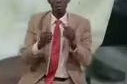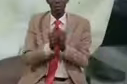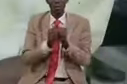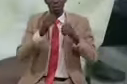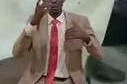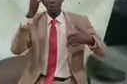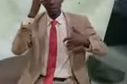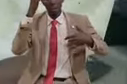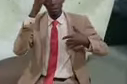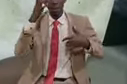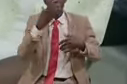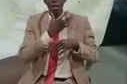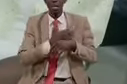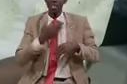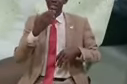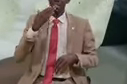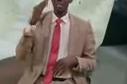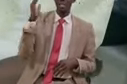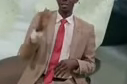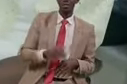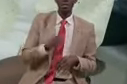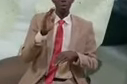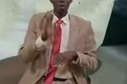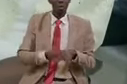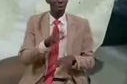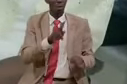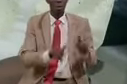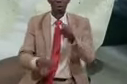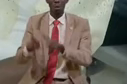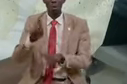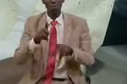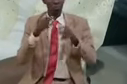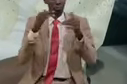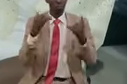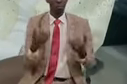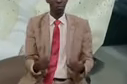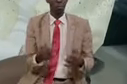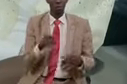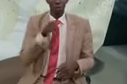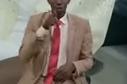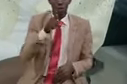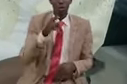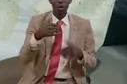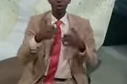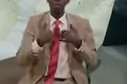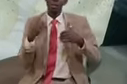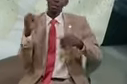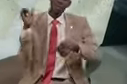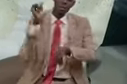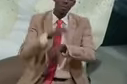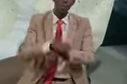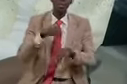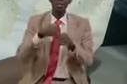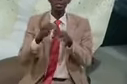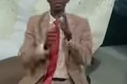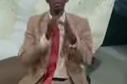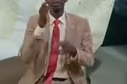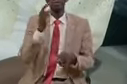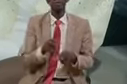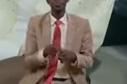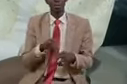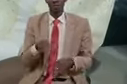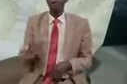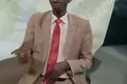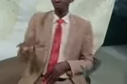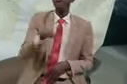and evil upon people, now you have overcome them. Them